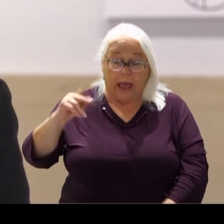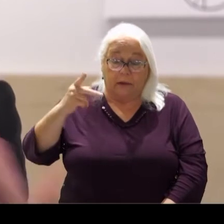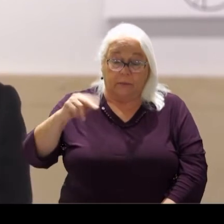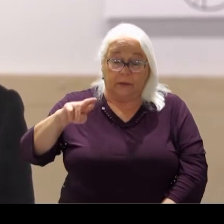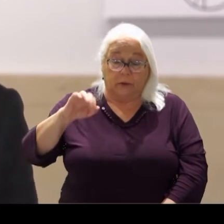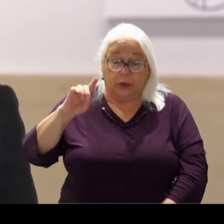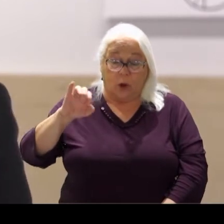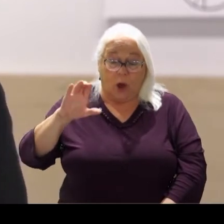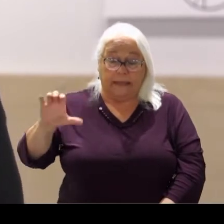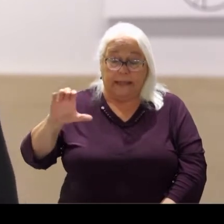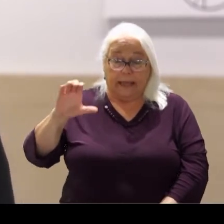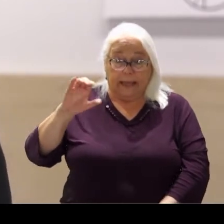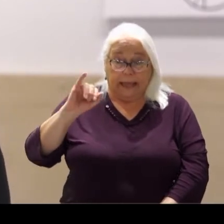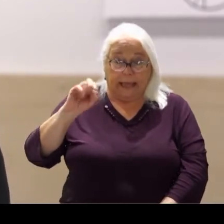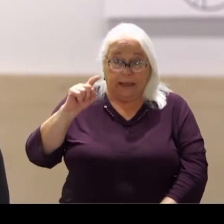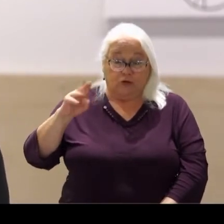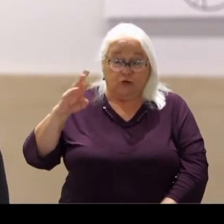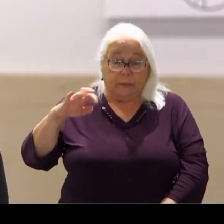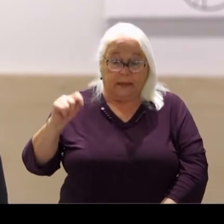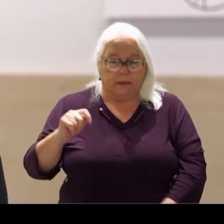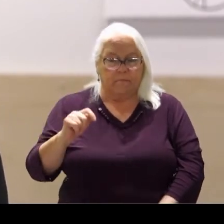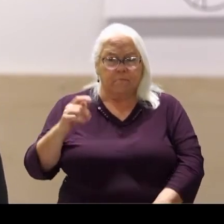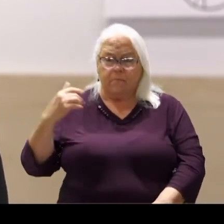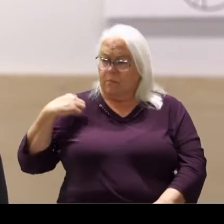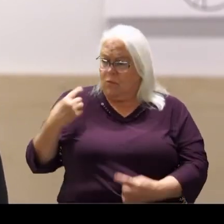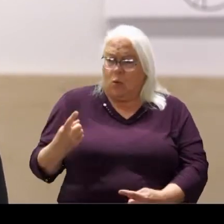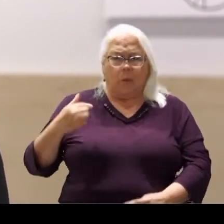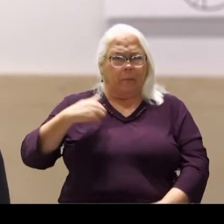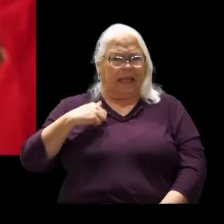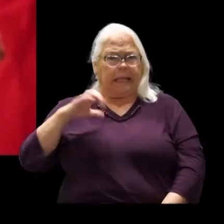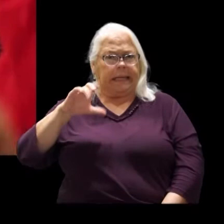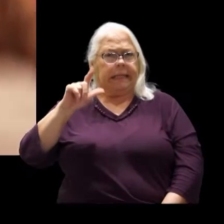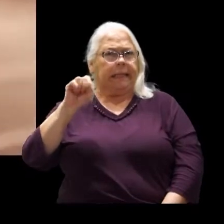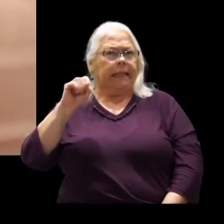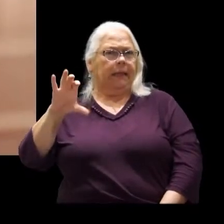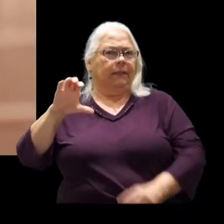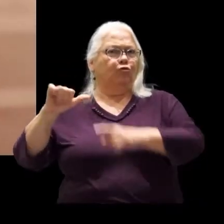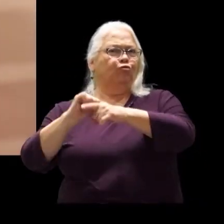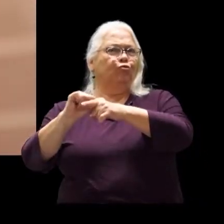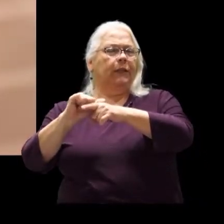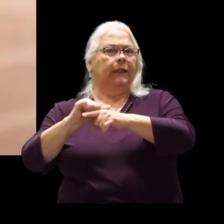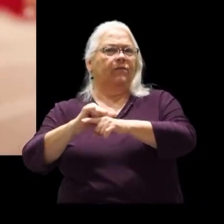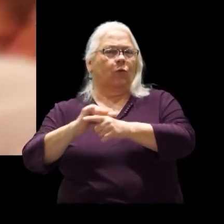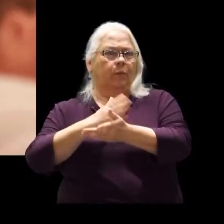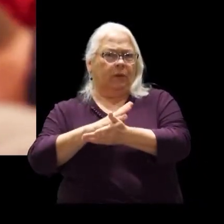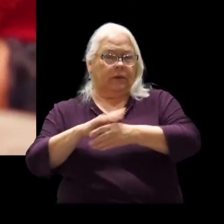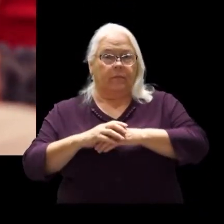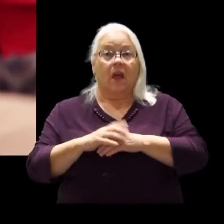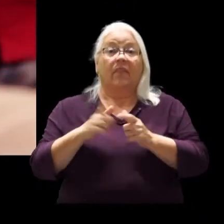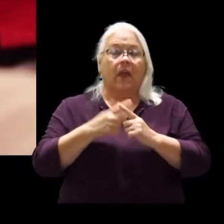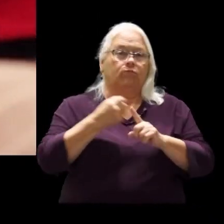training is predominantly classical. But in the course of undergoing a near injury in around age